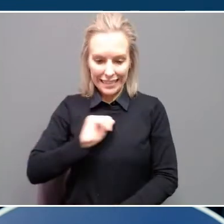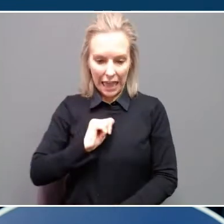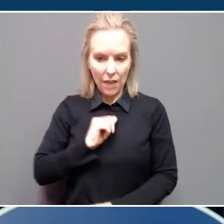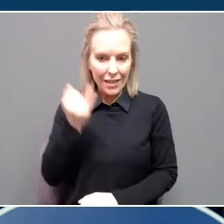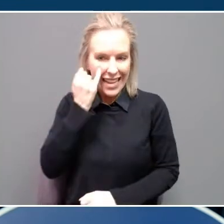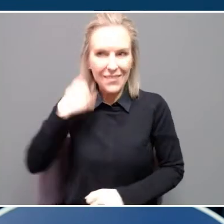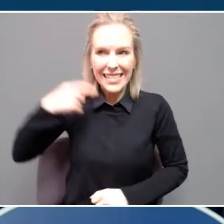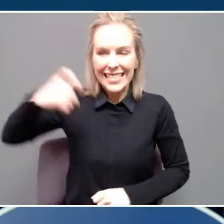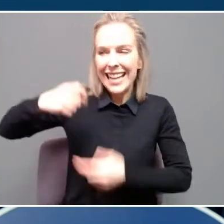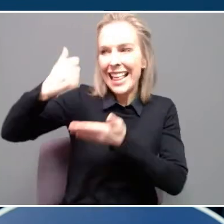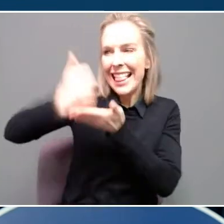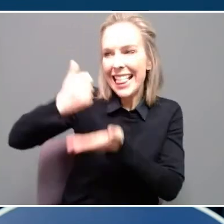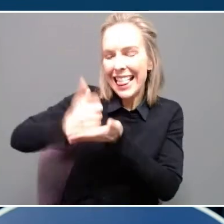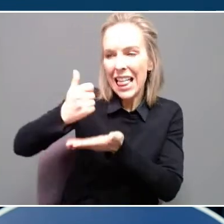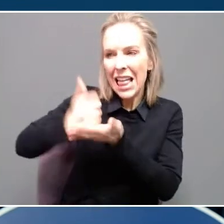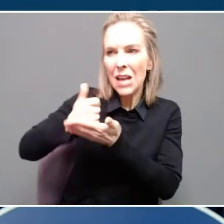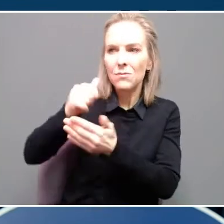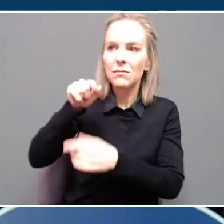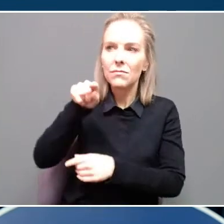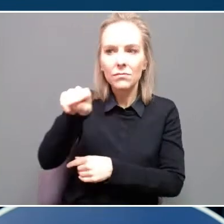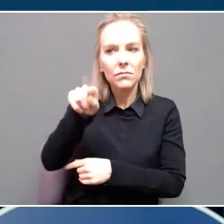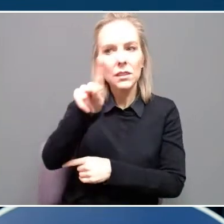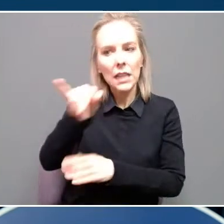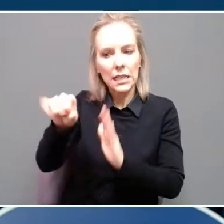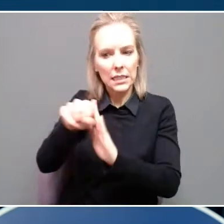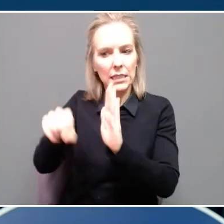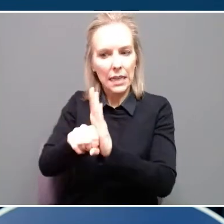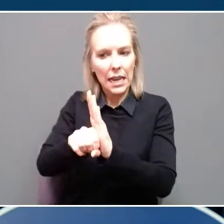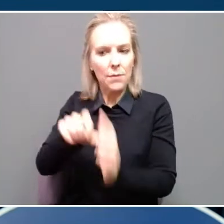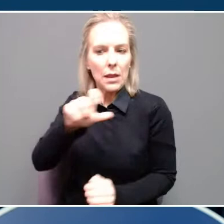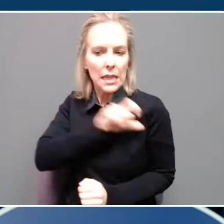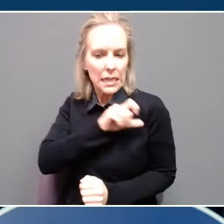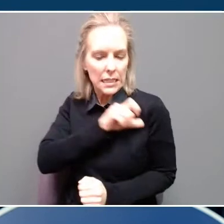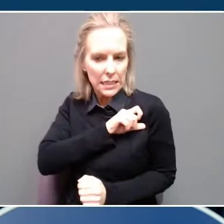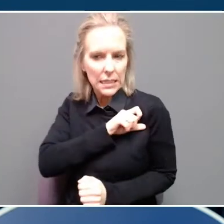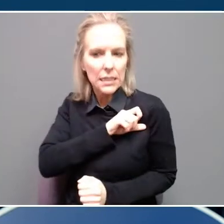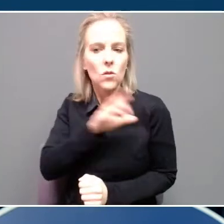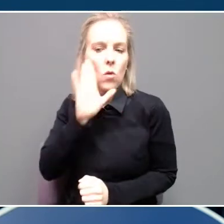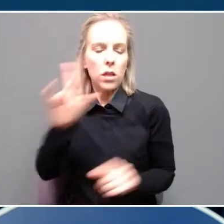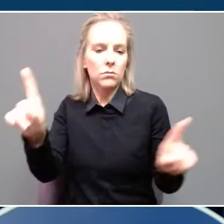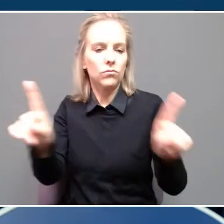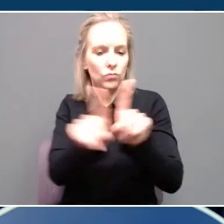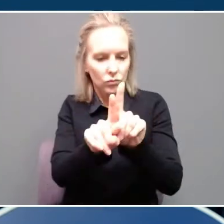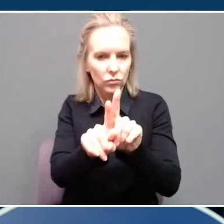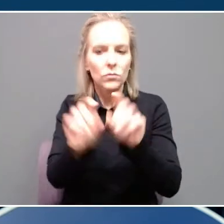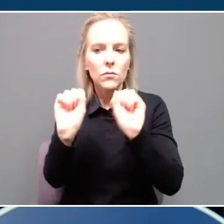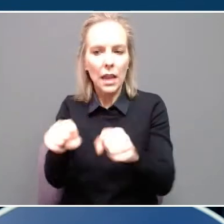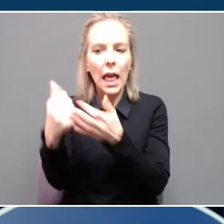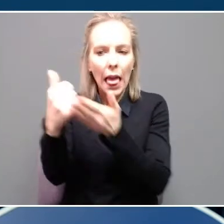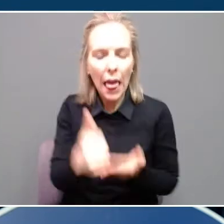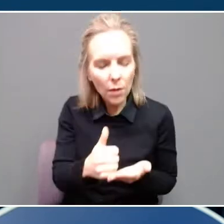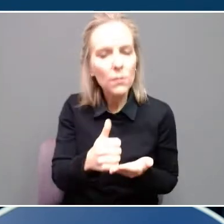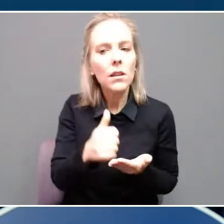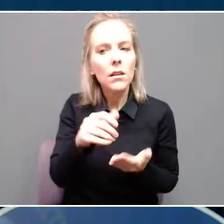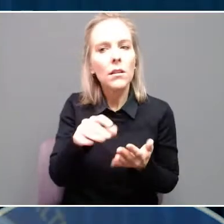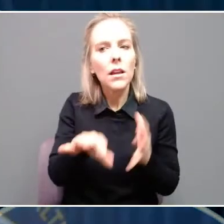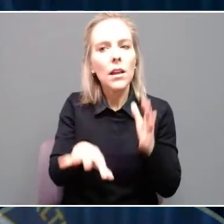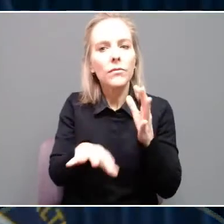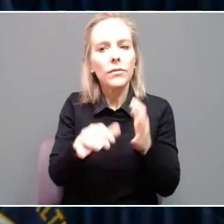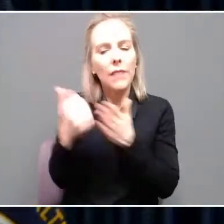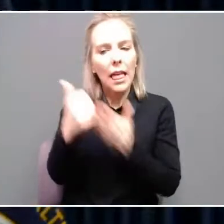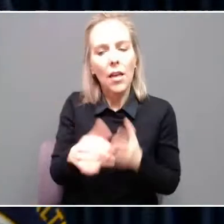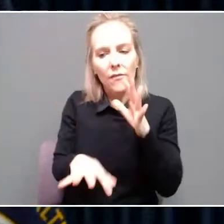help, that's a place that you will be paired with a local officer who will assist you in finding the appropriate